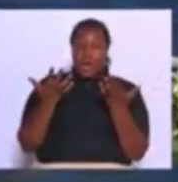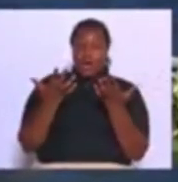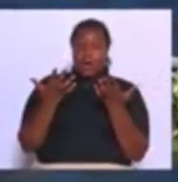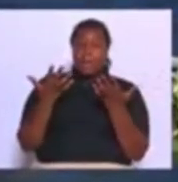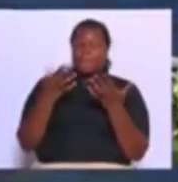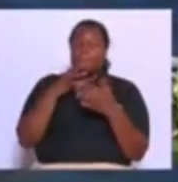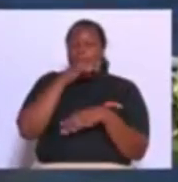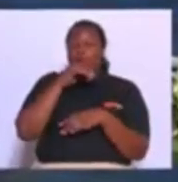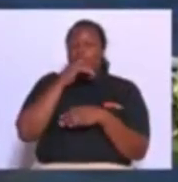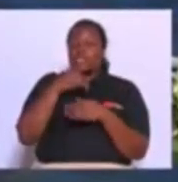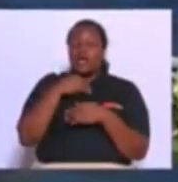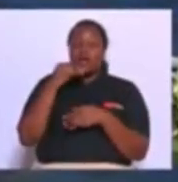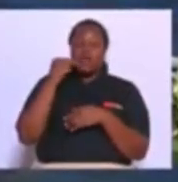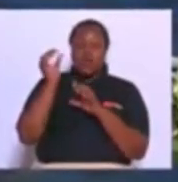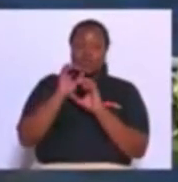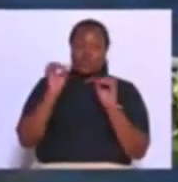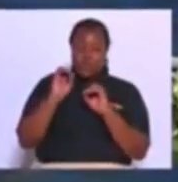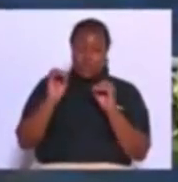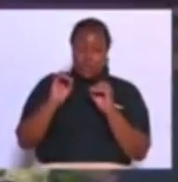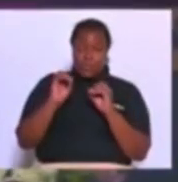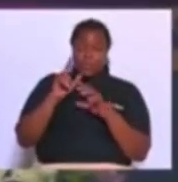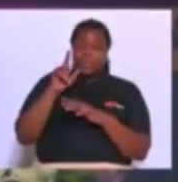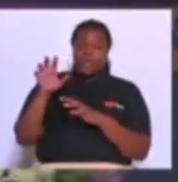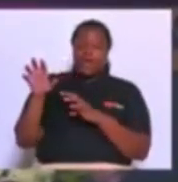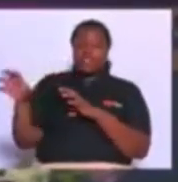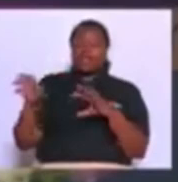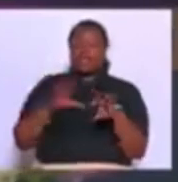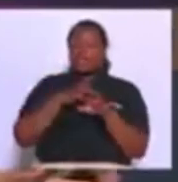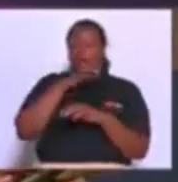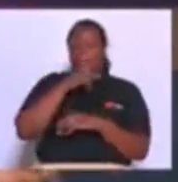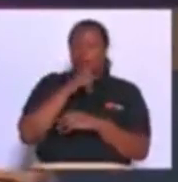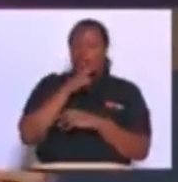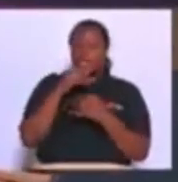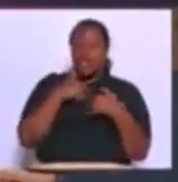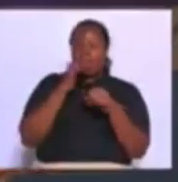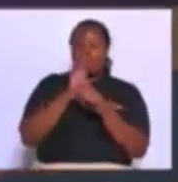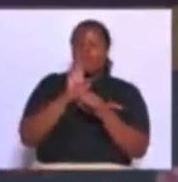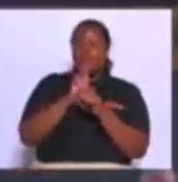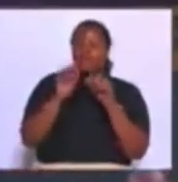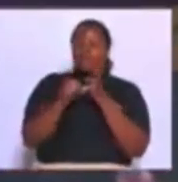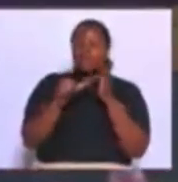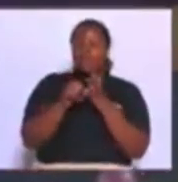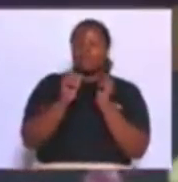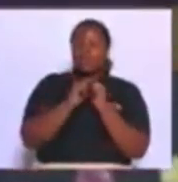boys. These were troubled boys. They had many problems